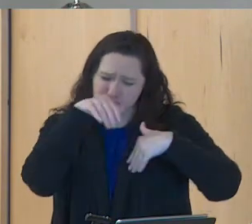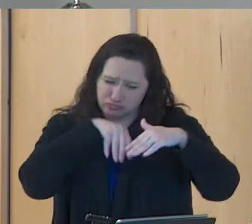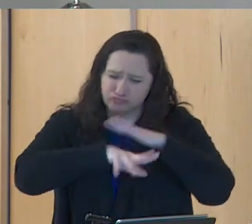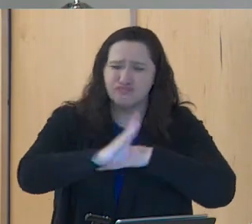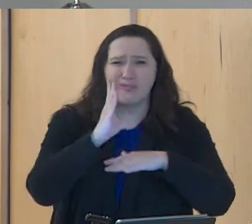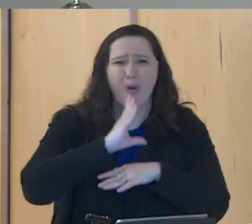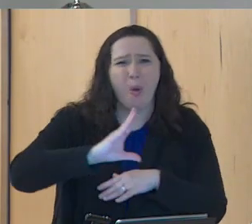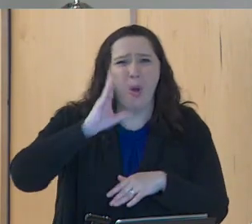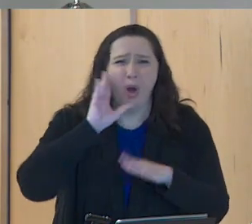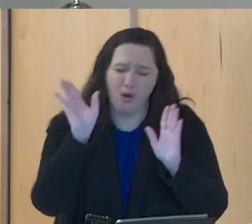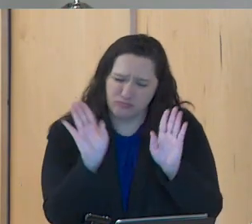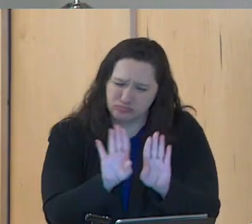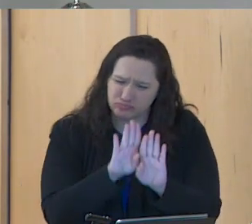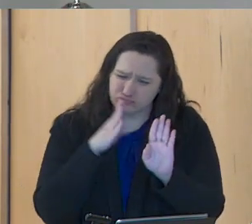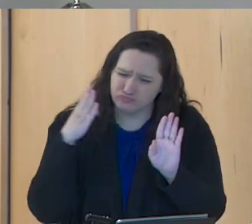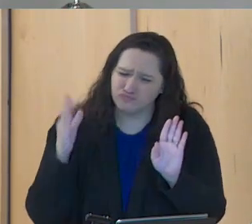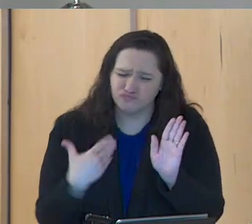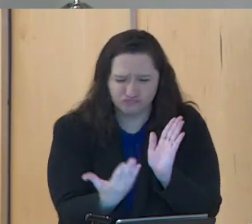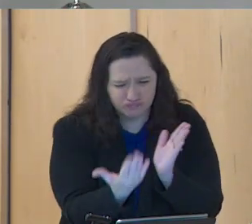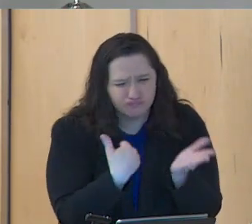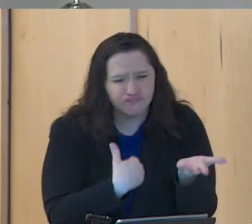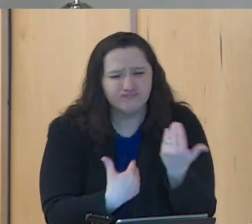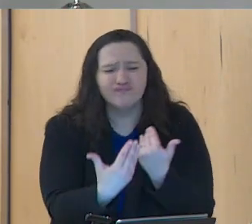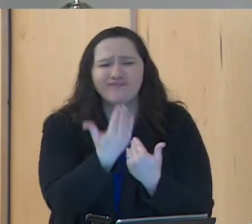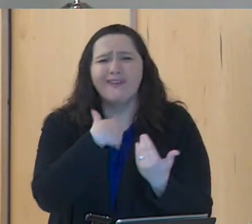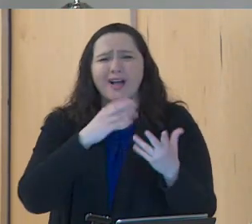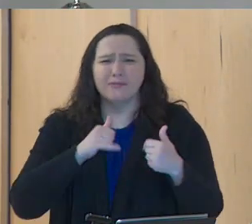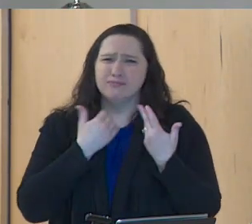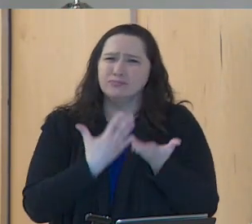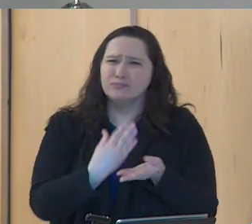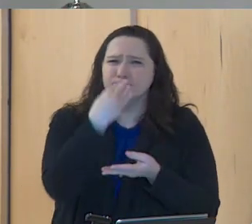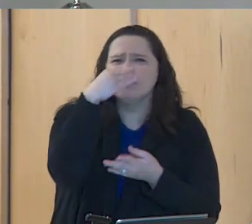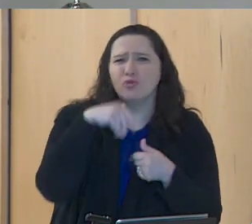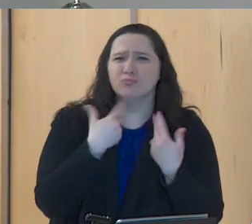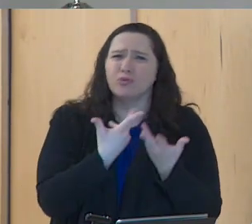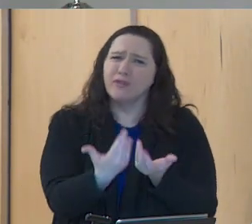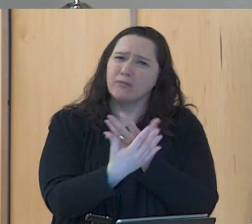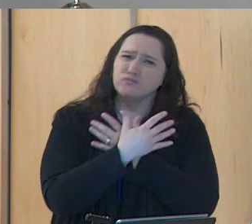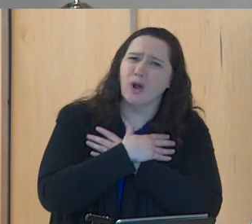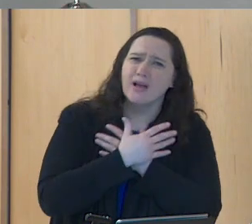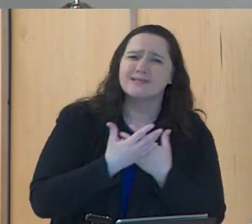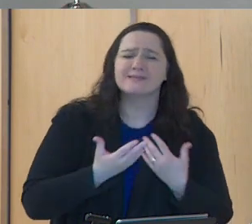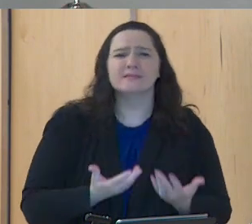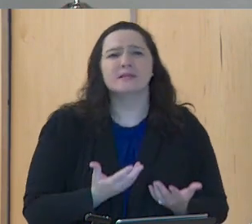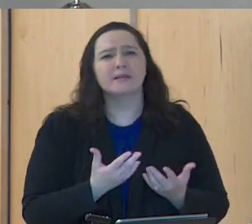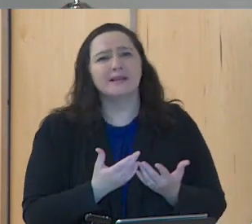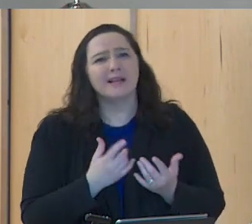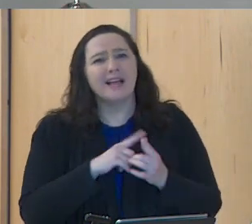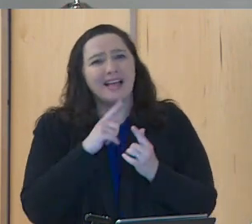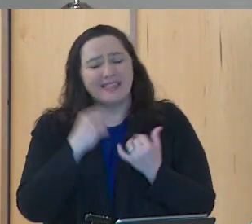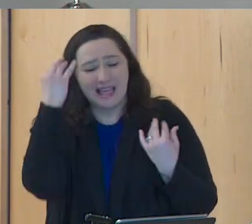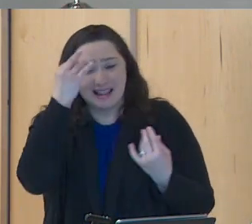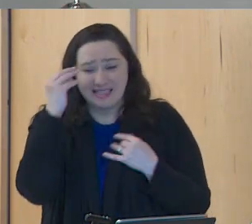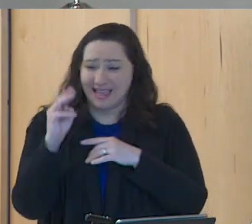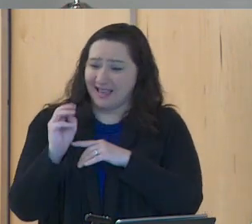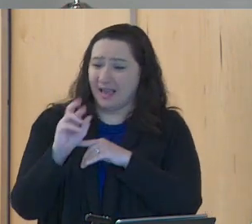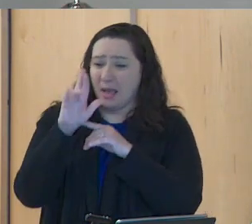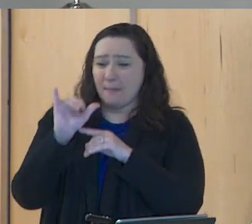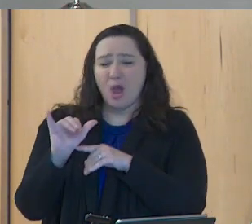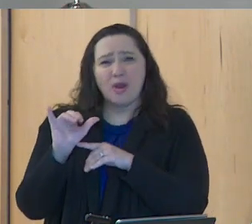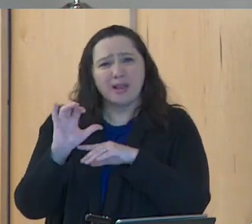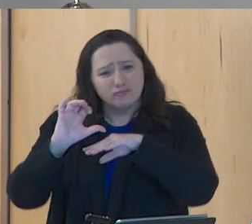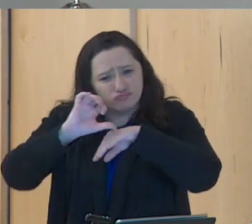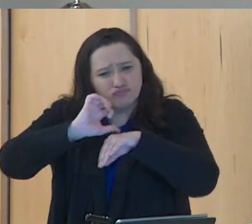for his visits and for his food and for his rest. And then we think of Mary, how she